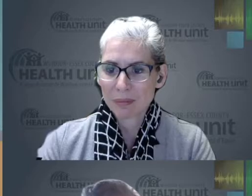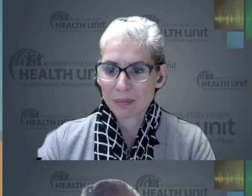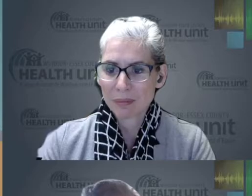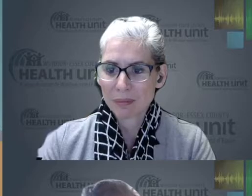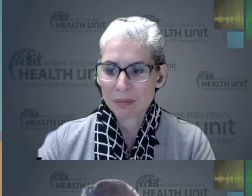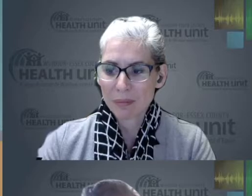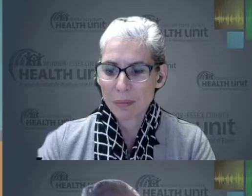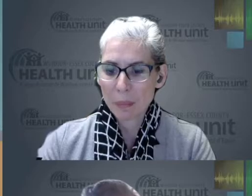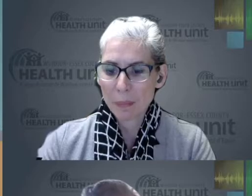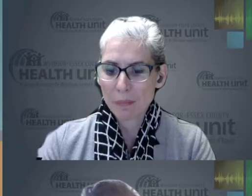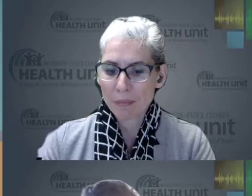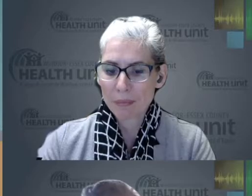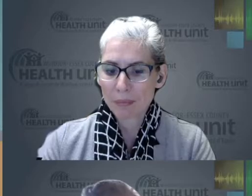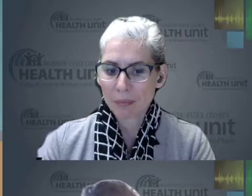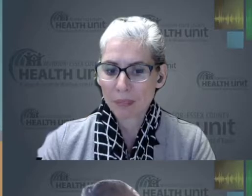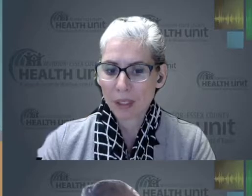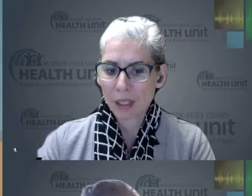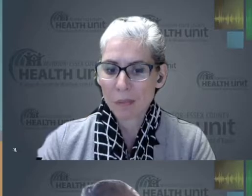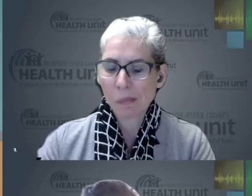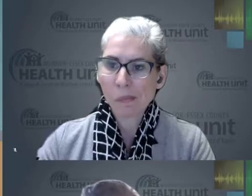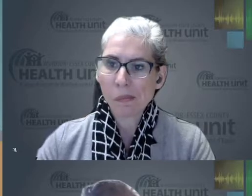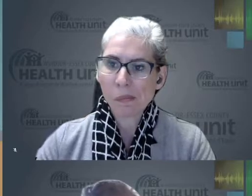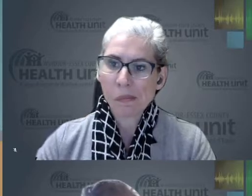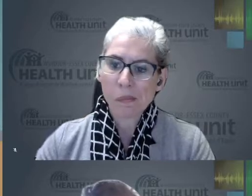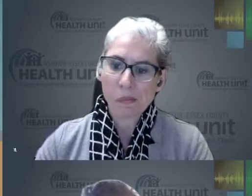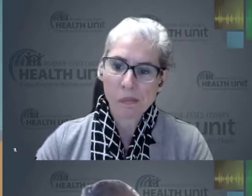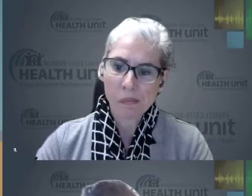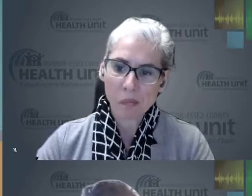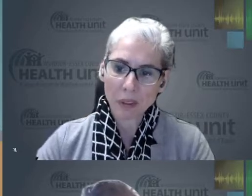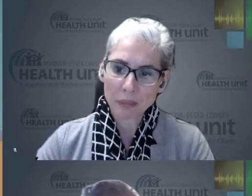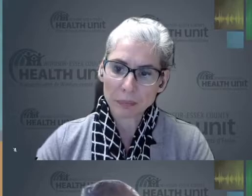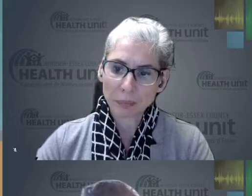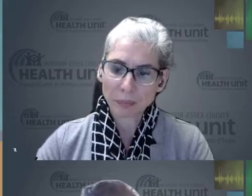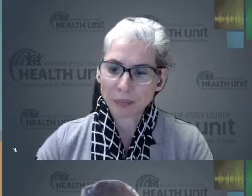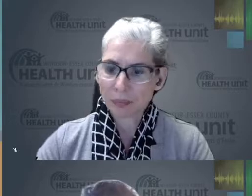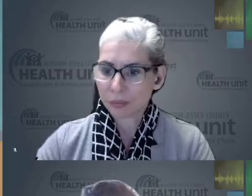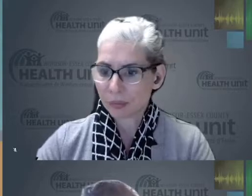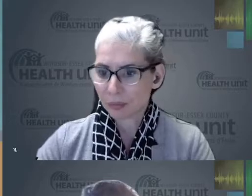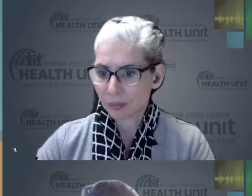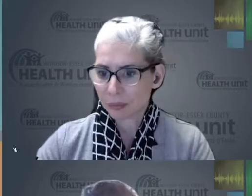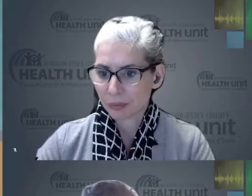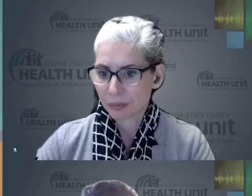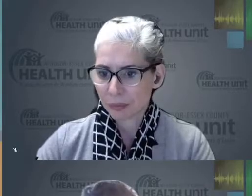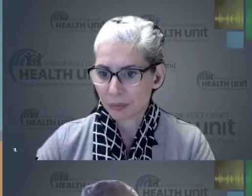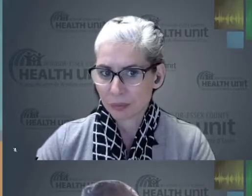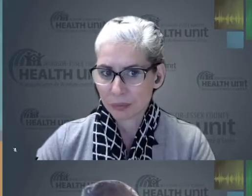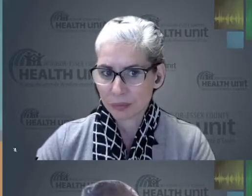or what version of COVID that the deaths could be attributed to?